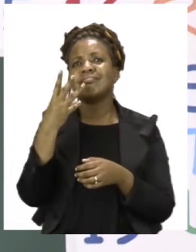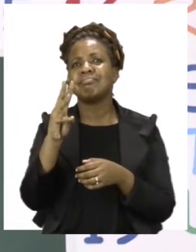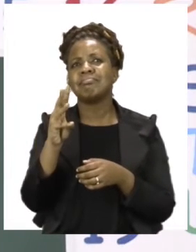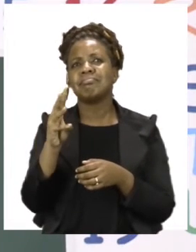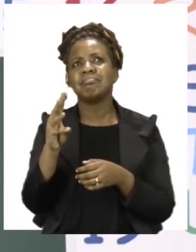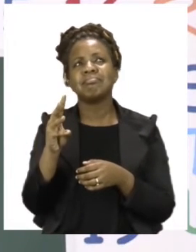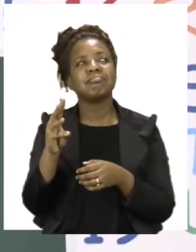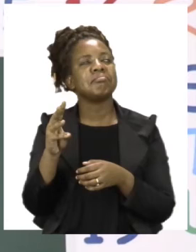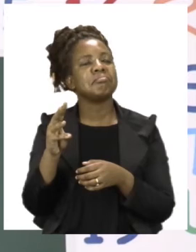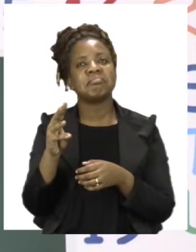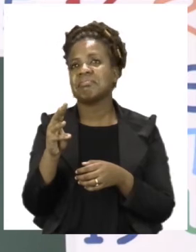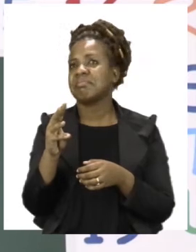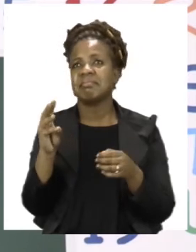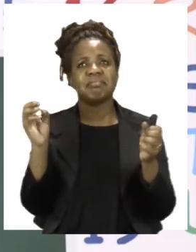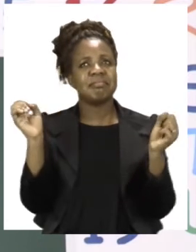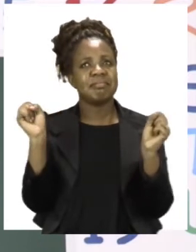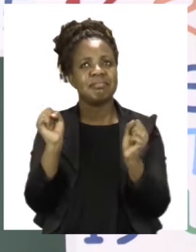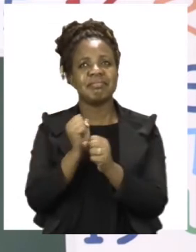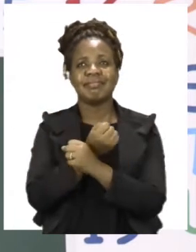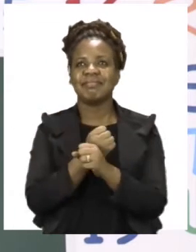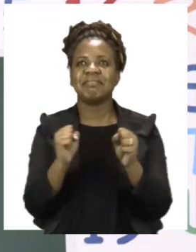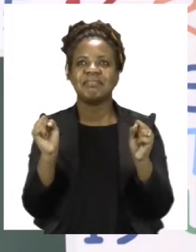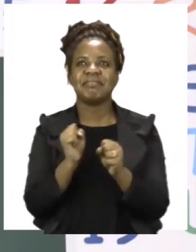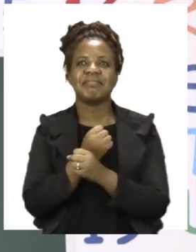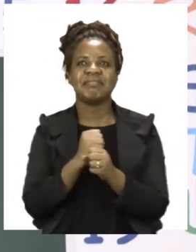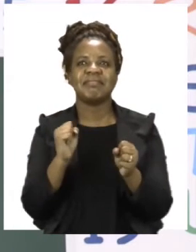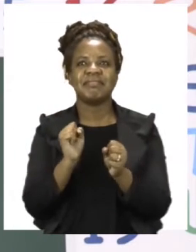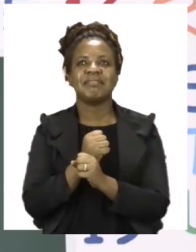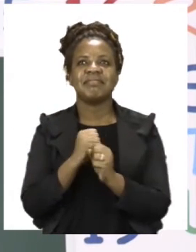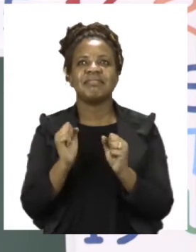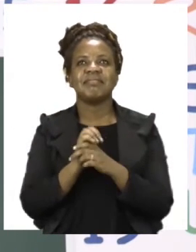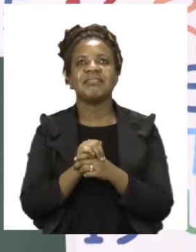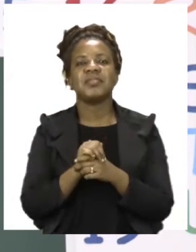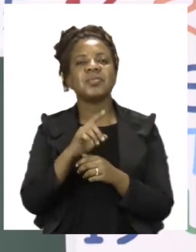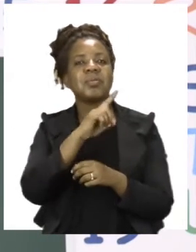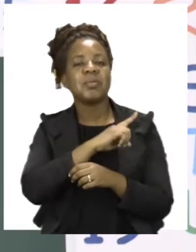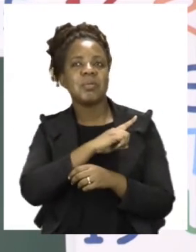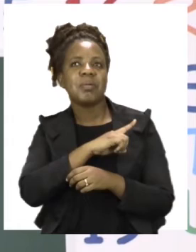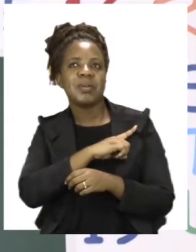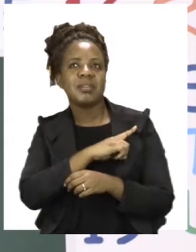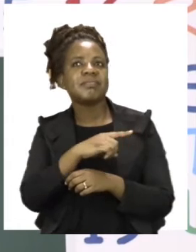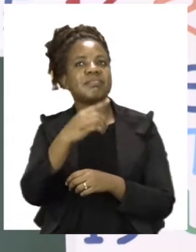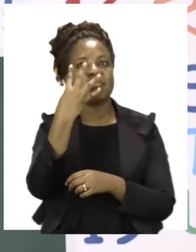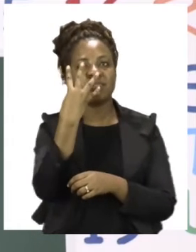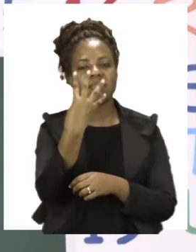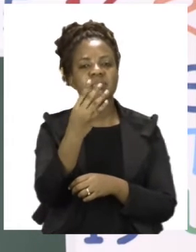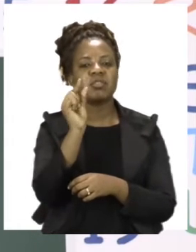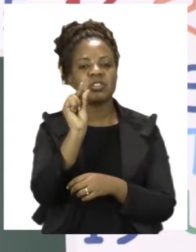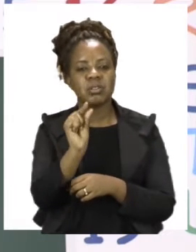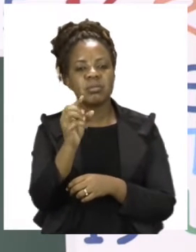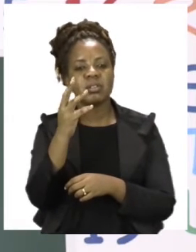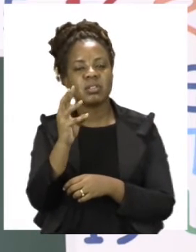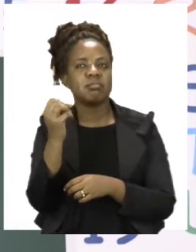6. It can't, because 4 is smaller than 6. So we go to